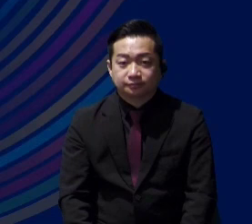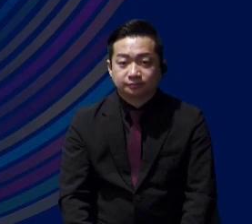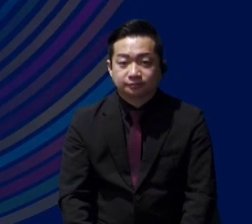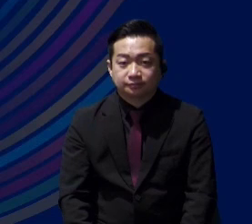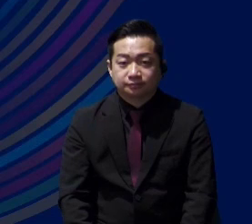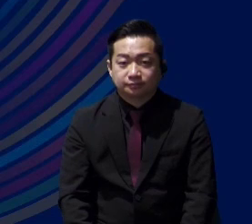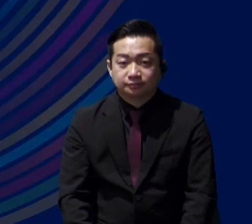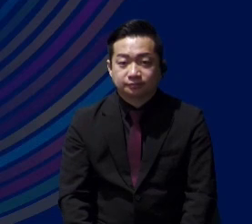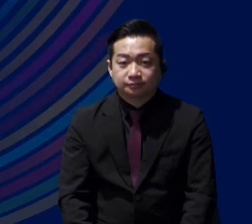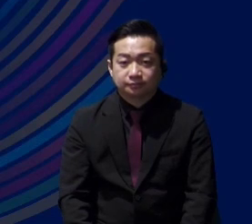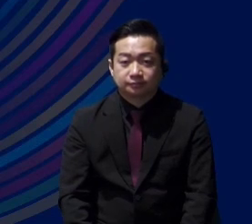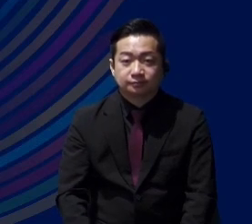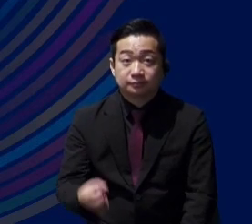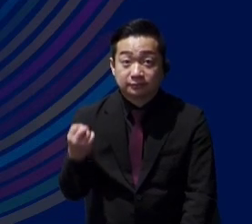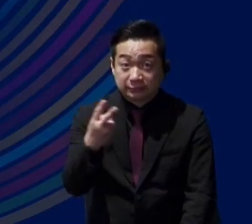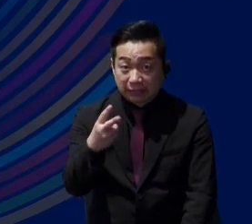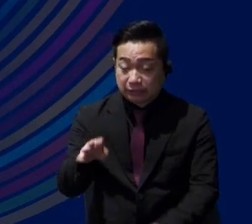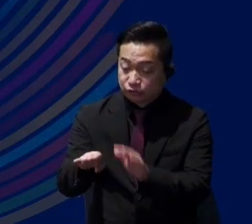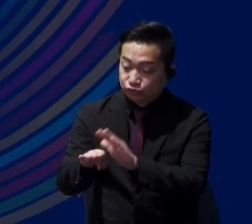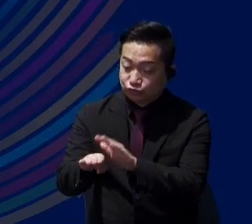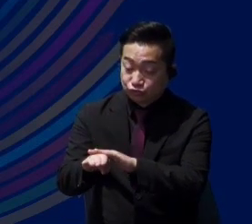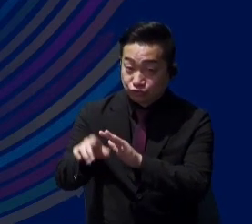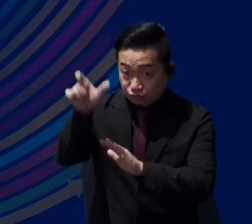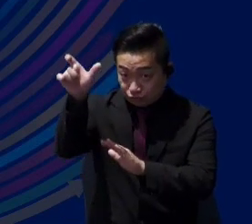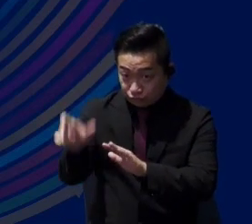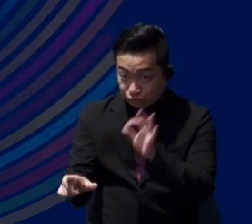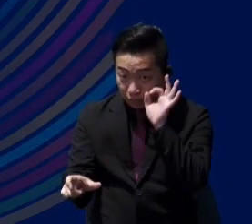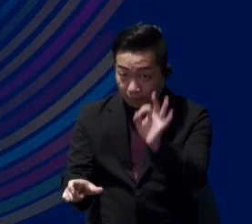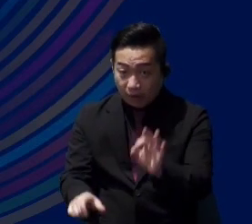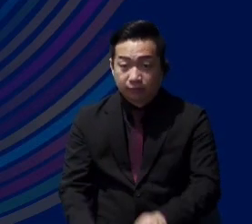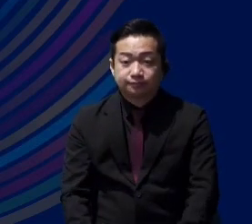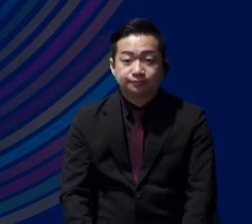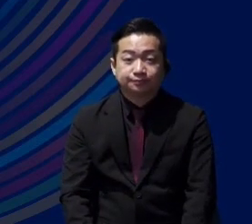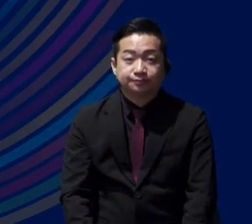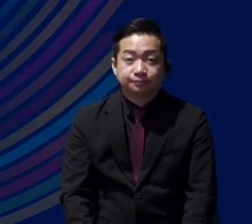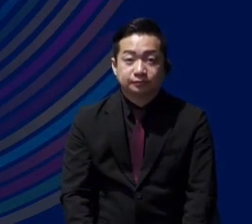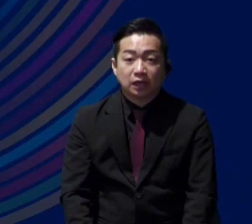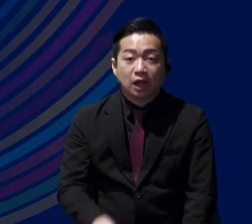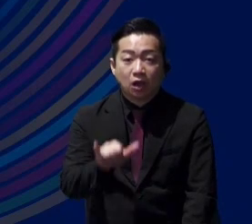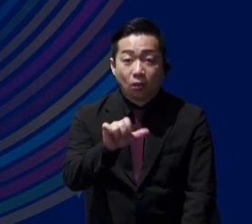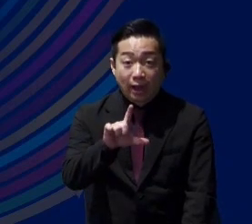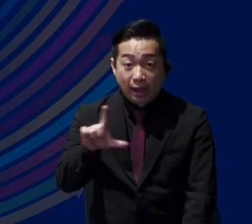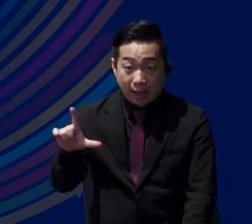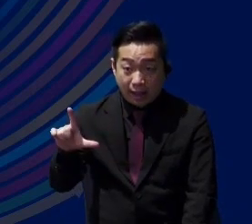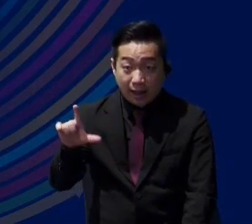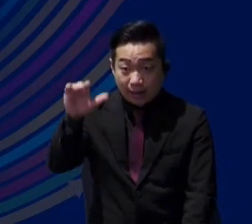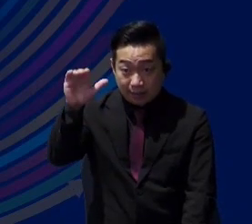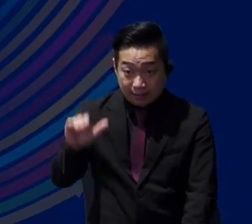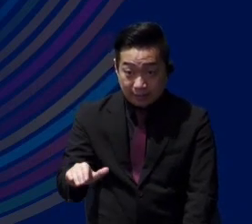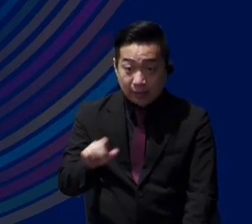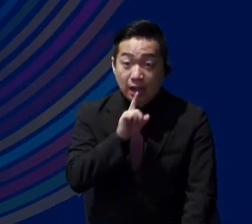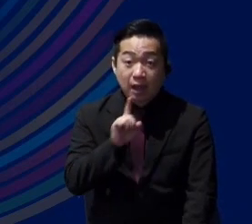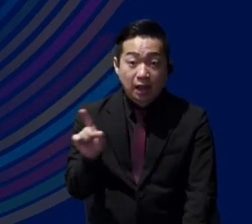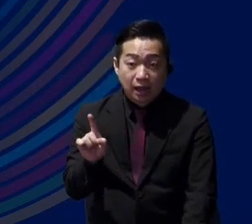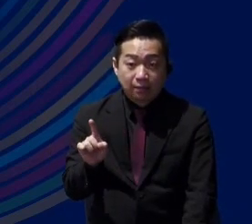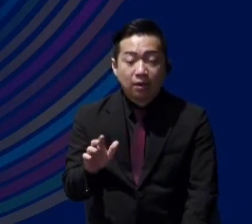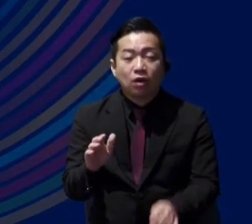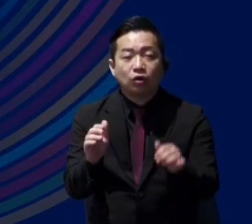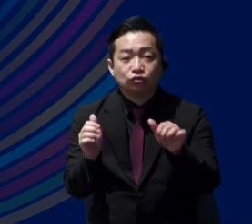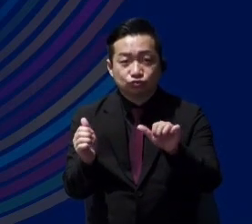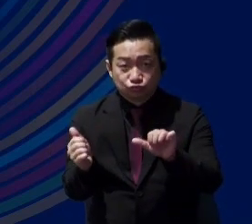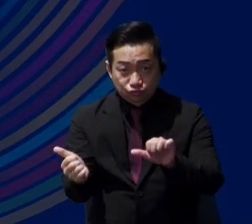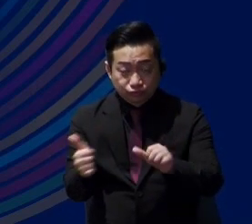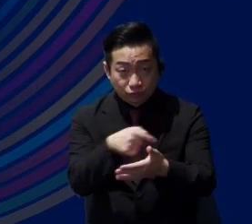happen in the younger age will go up. Then your top killer